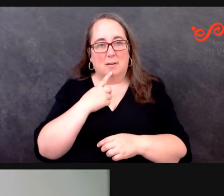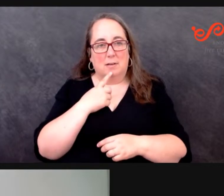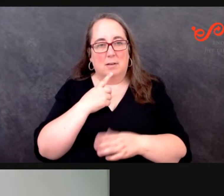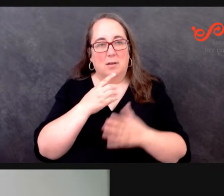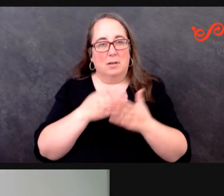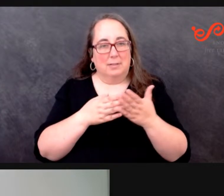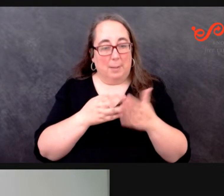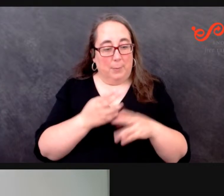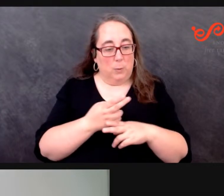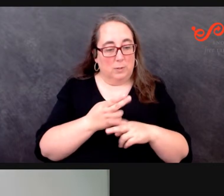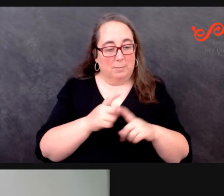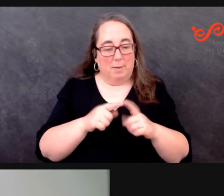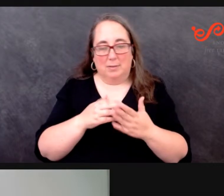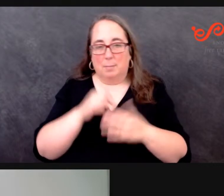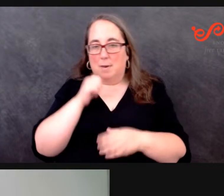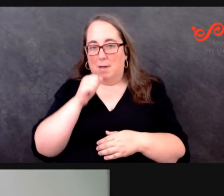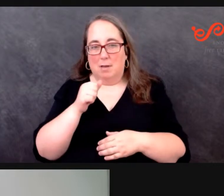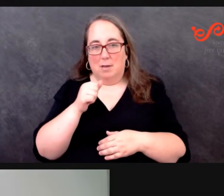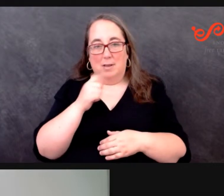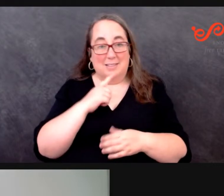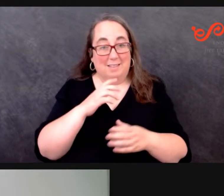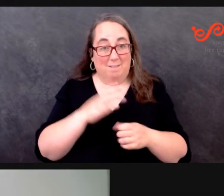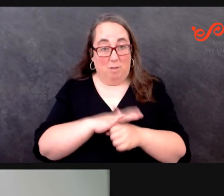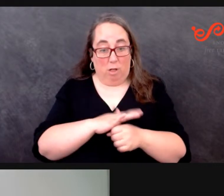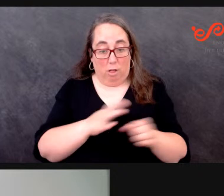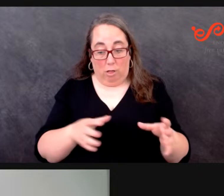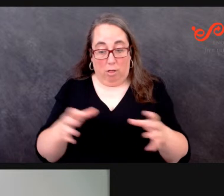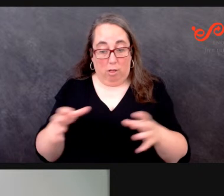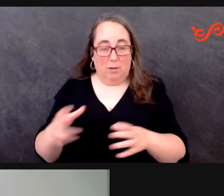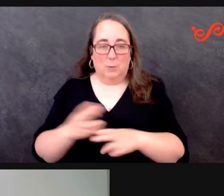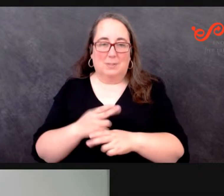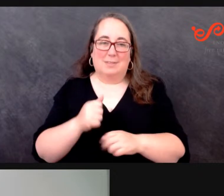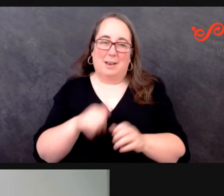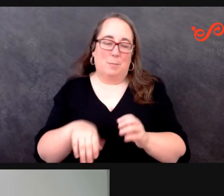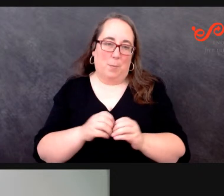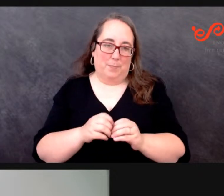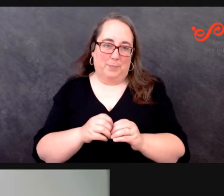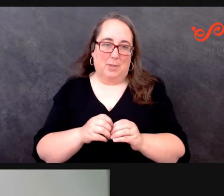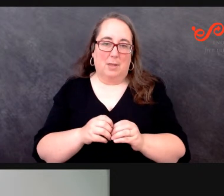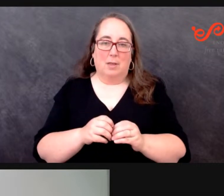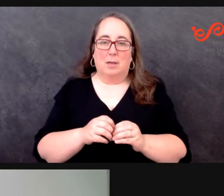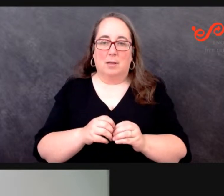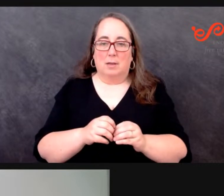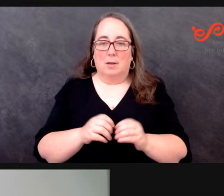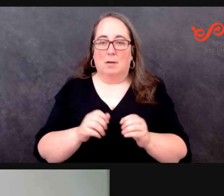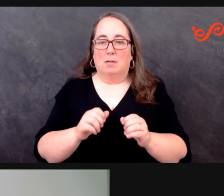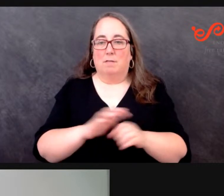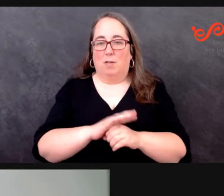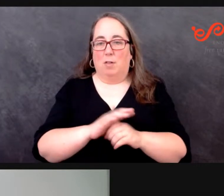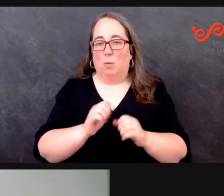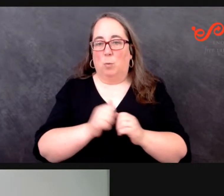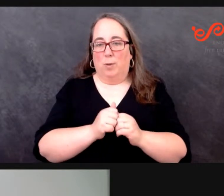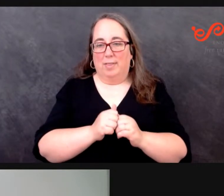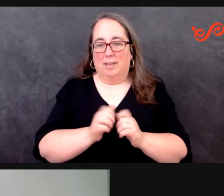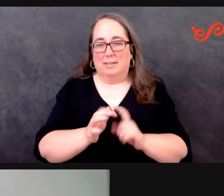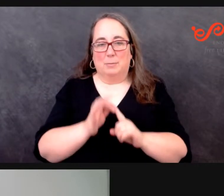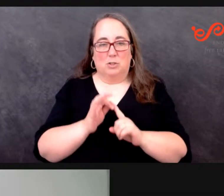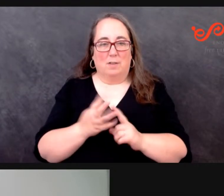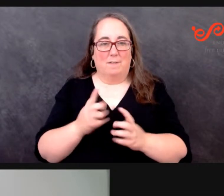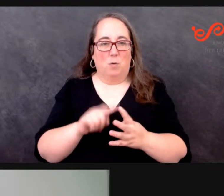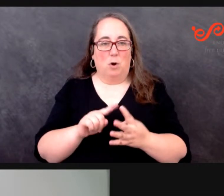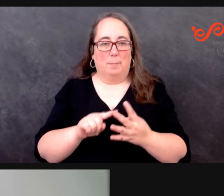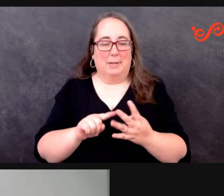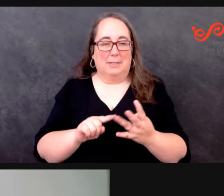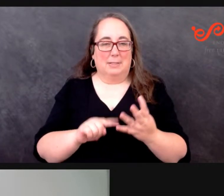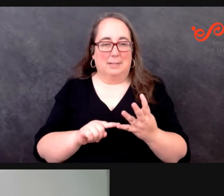in use, but is it ever taken out and used? Not anymore. The full set, with the exception of the 4 pieces